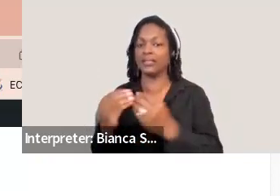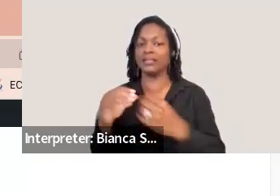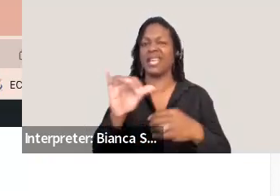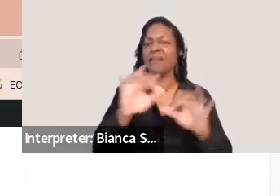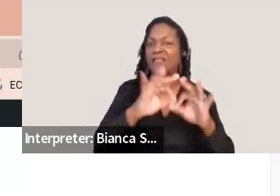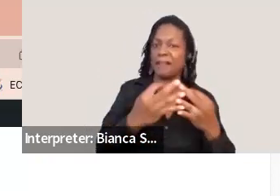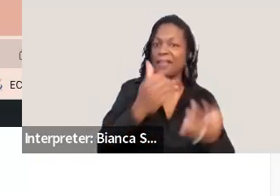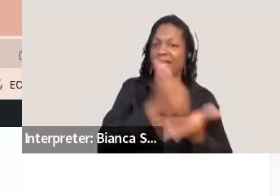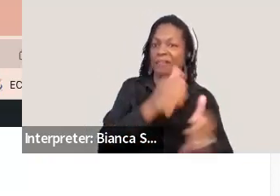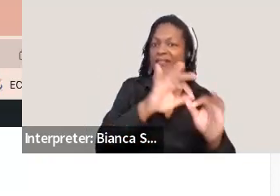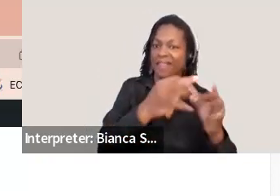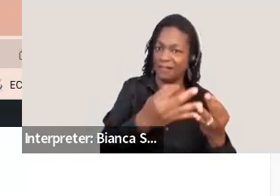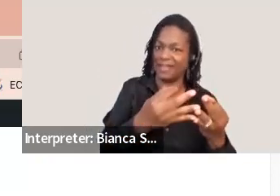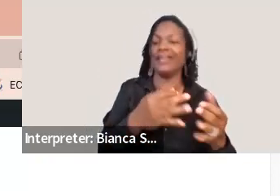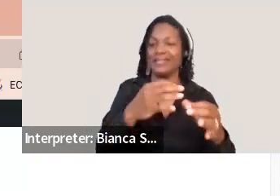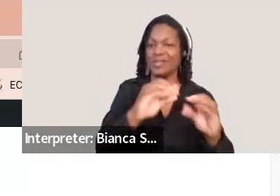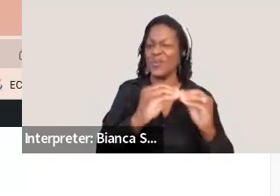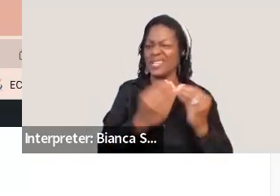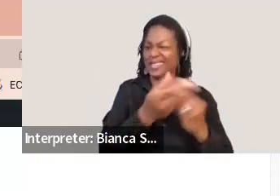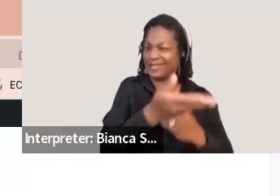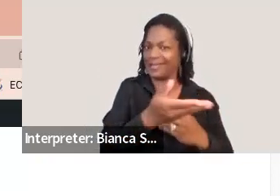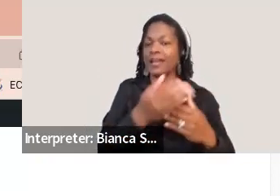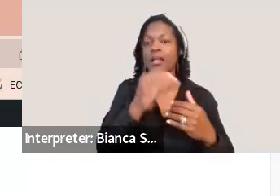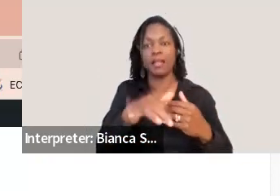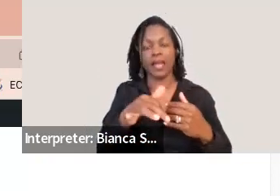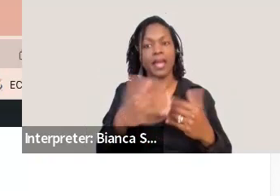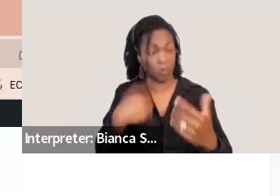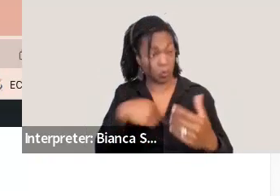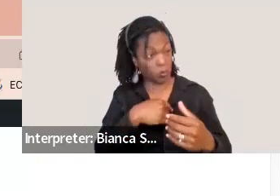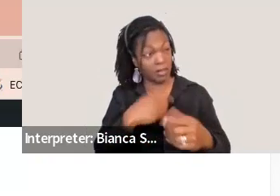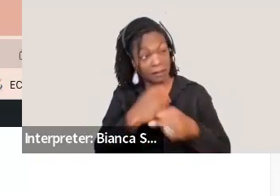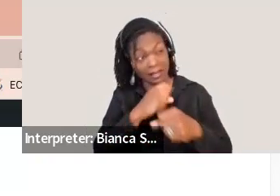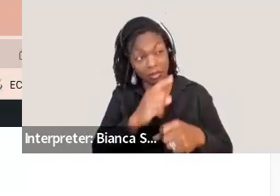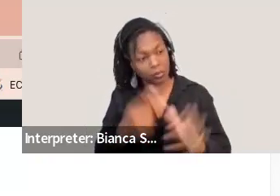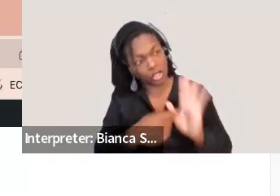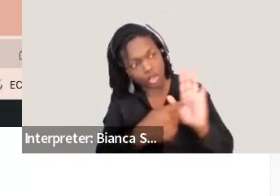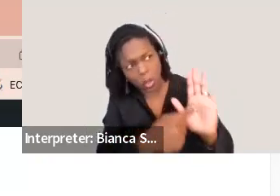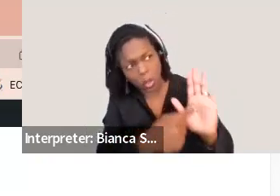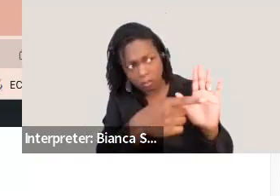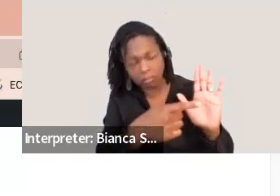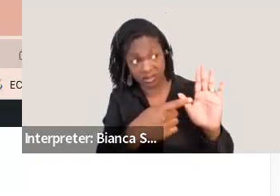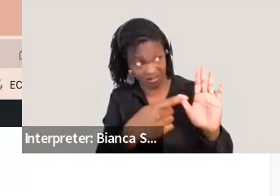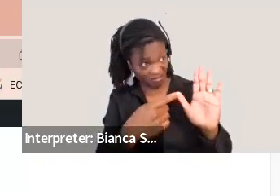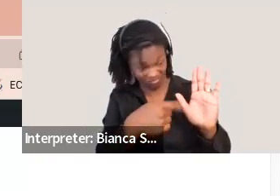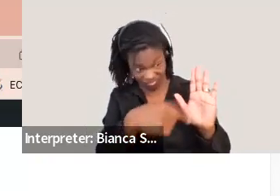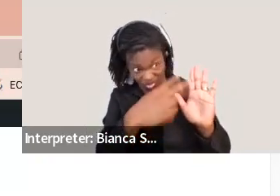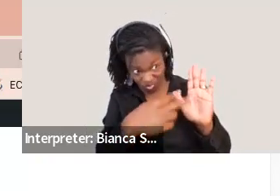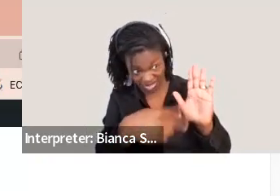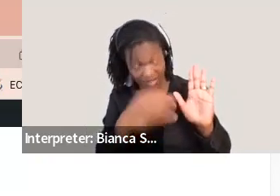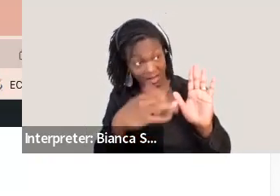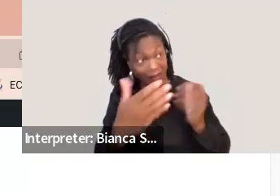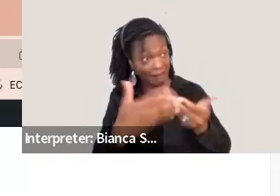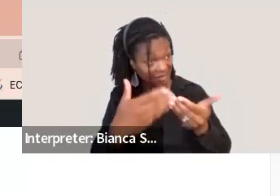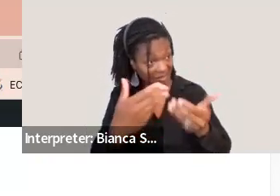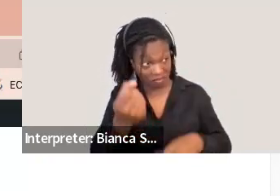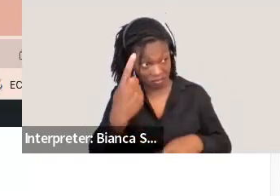that it's easy to understand and that it includes the right pieces of information that families need. So we have a